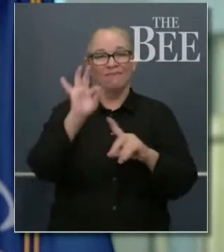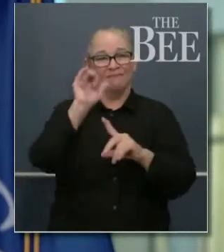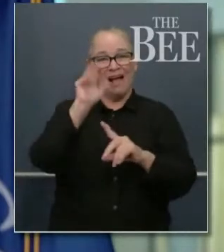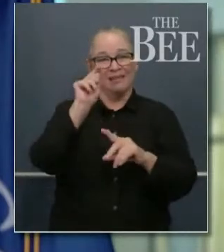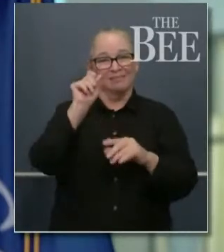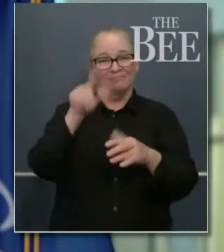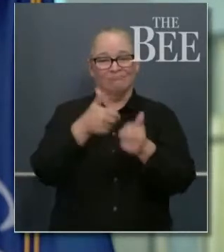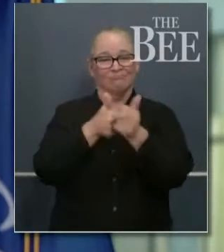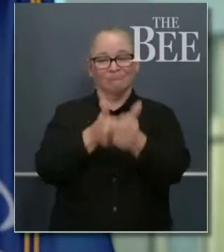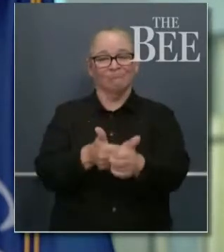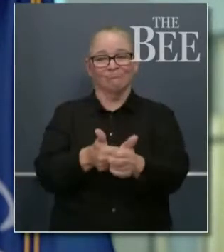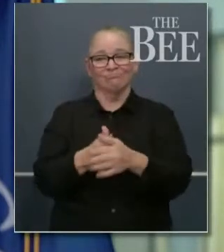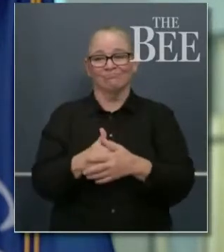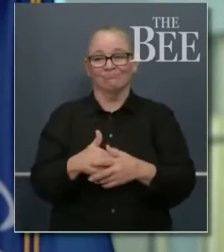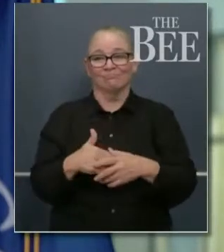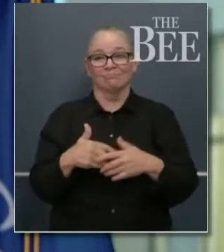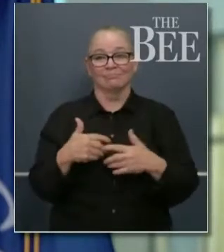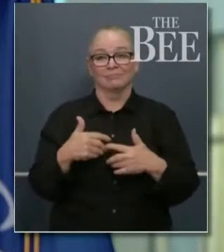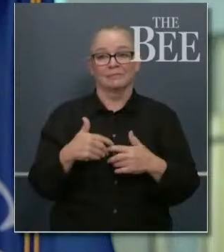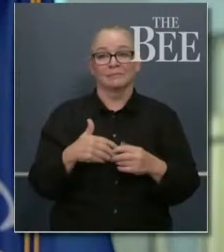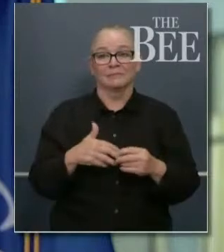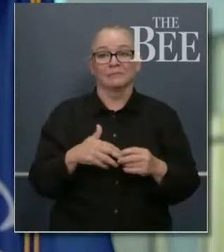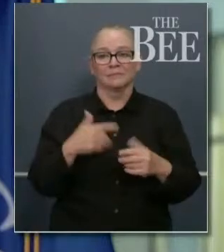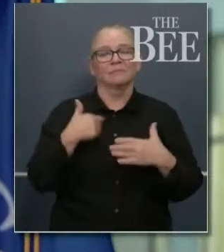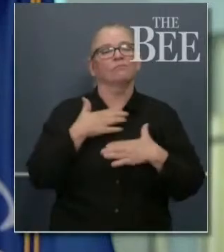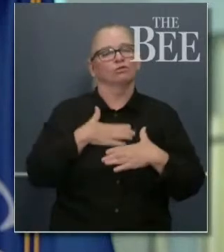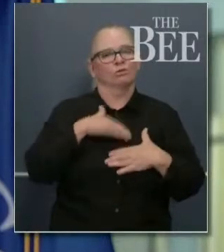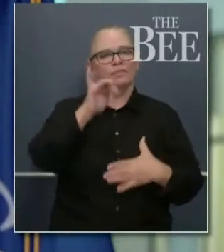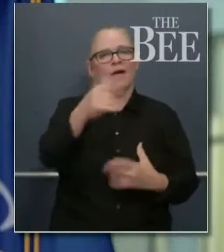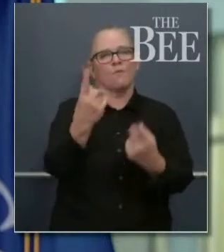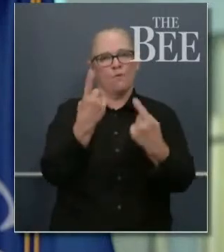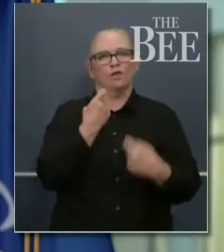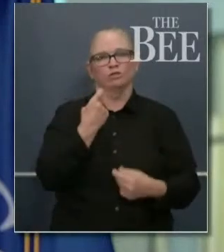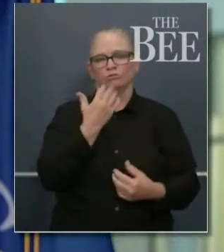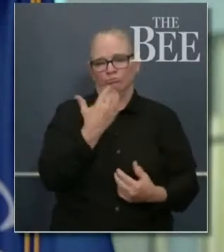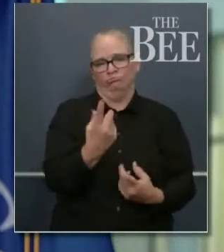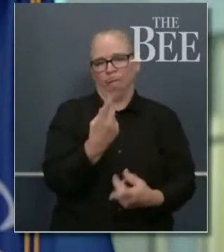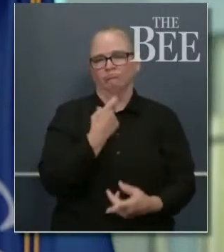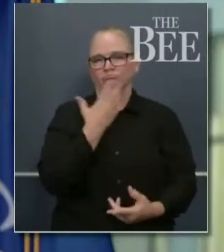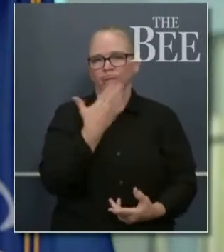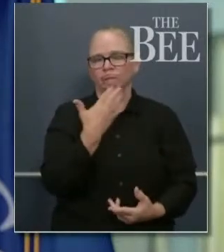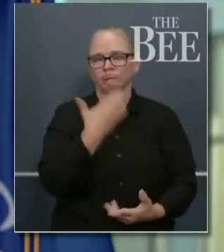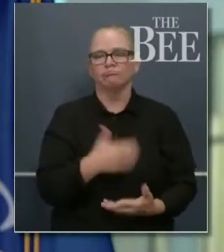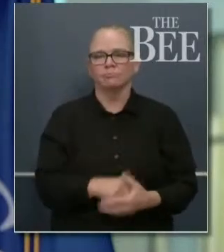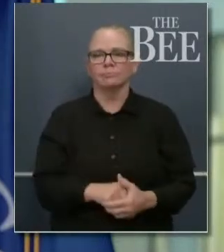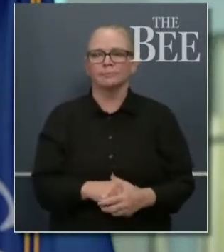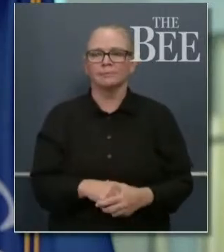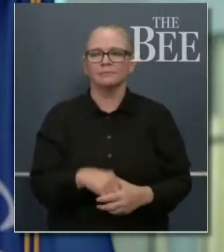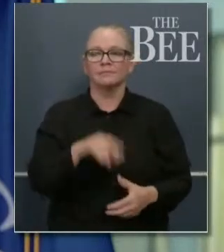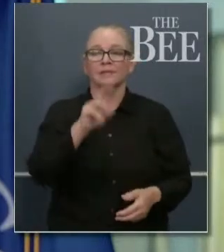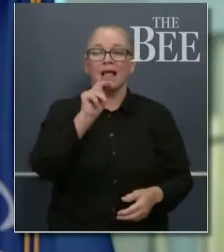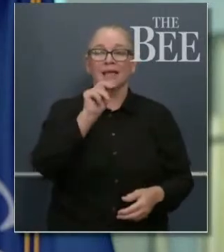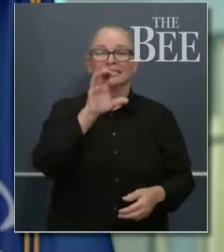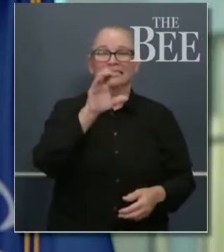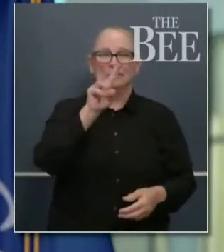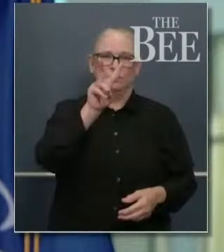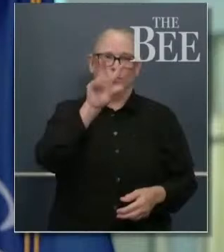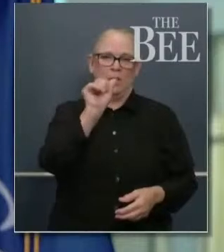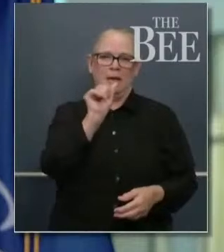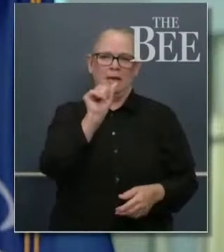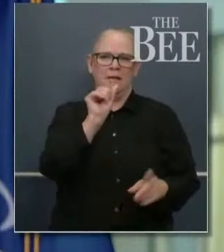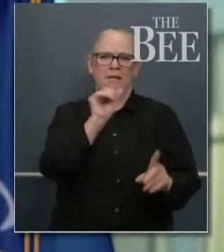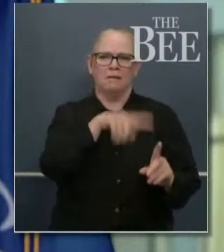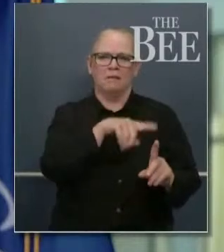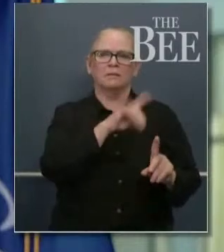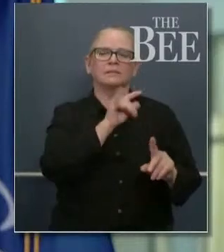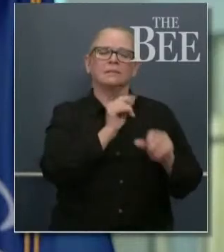is accurate, and I appreciate the frame of your question, that the NC2A has made progress. Pac-10, which will